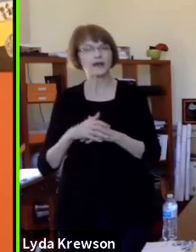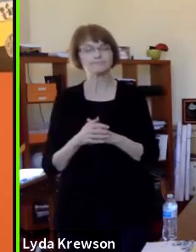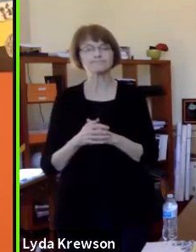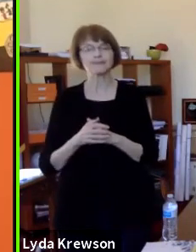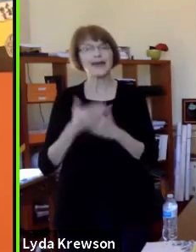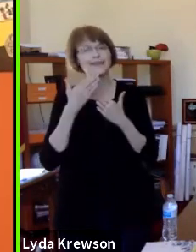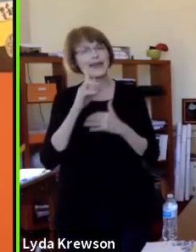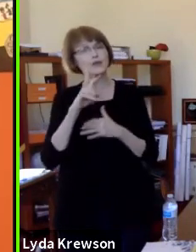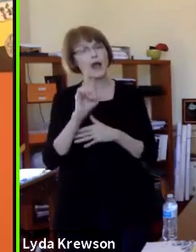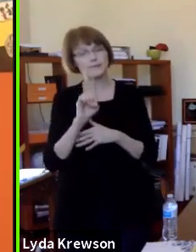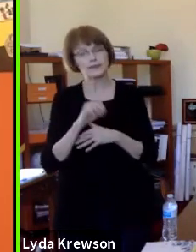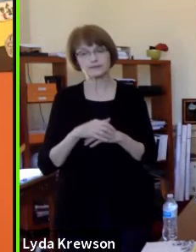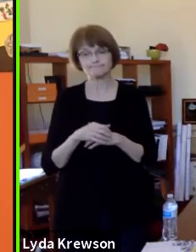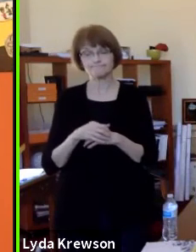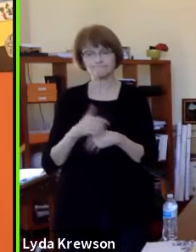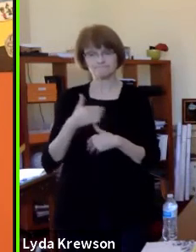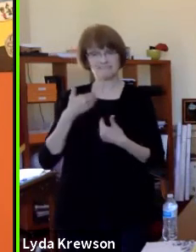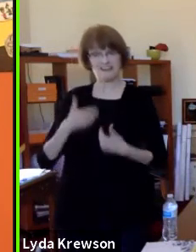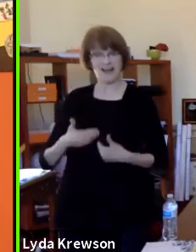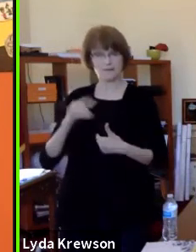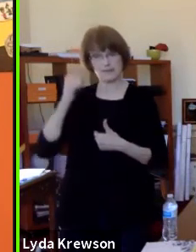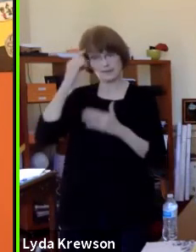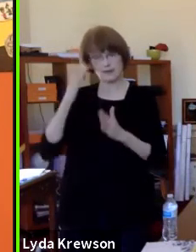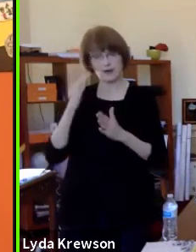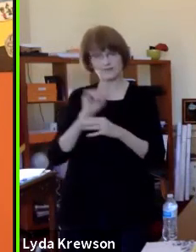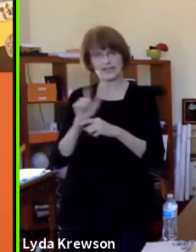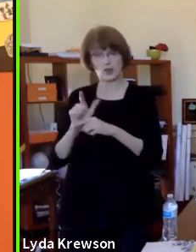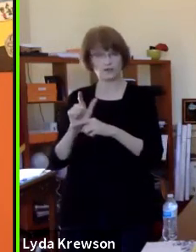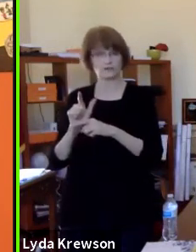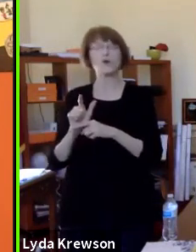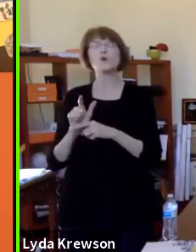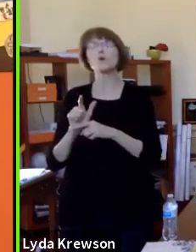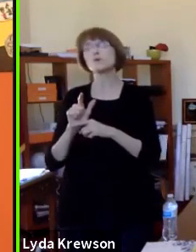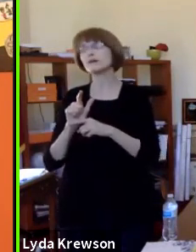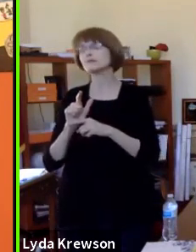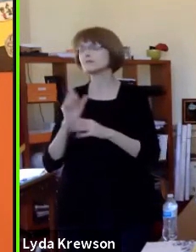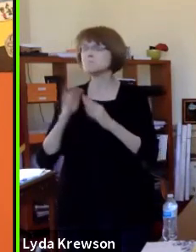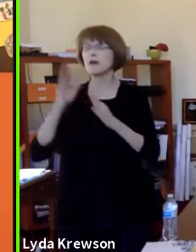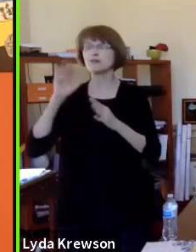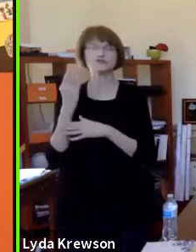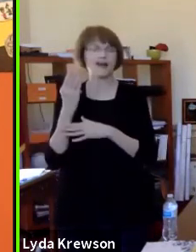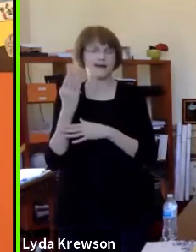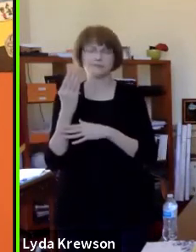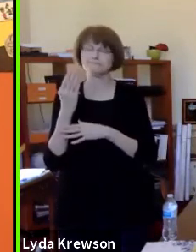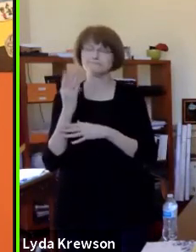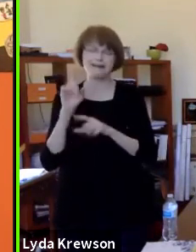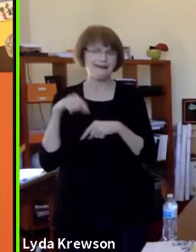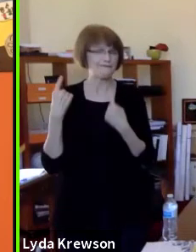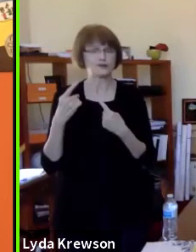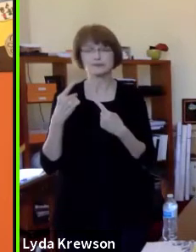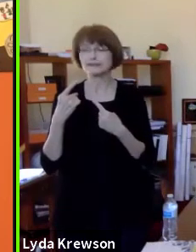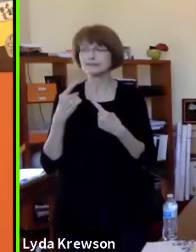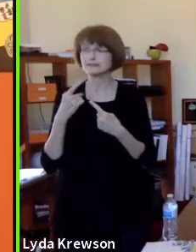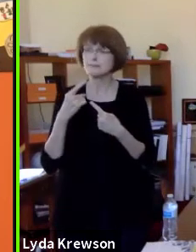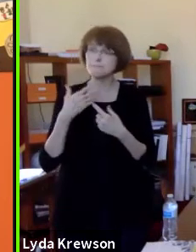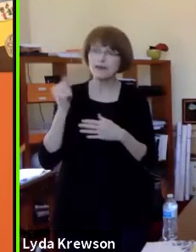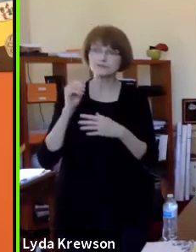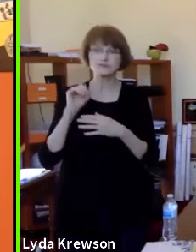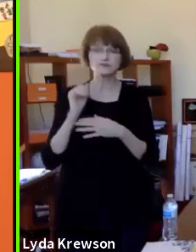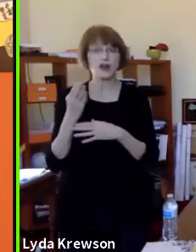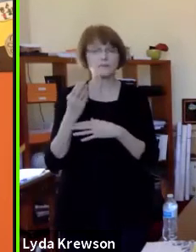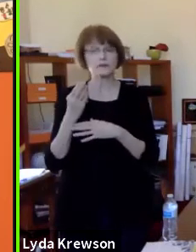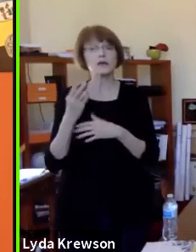You know, being the mayor of St. Louis is the best job ever. It really is. Sometimes it's a hard